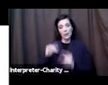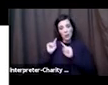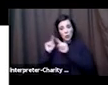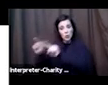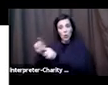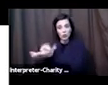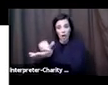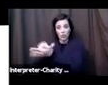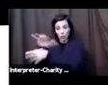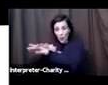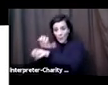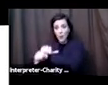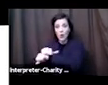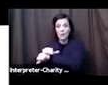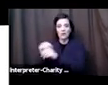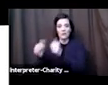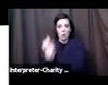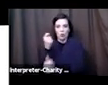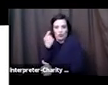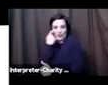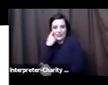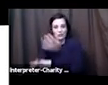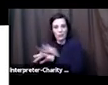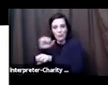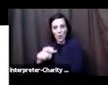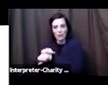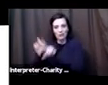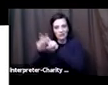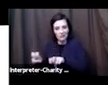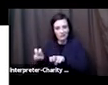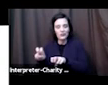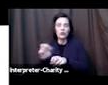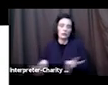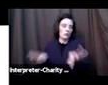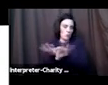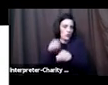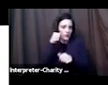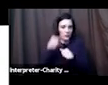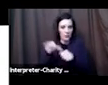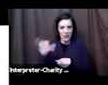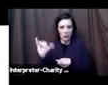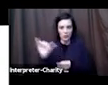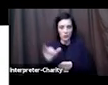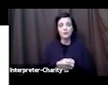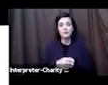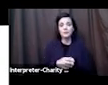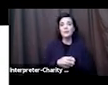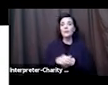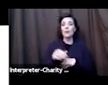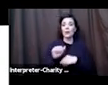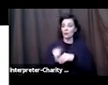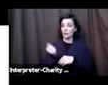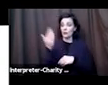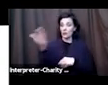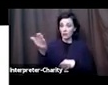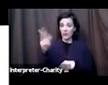doctor, so it's more recent. So just that's kind of something to keep in mind. But then the device vendor is usually going